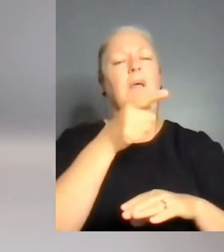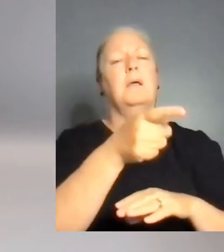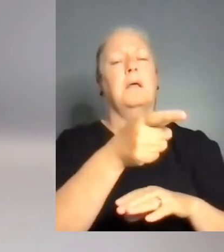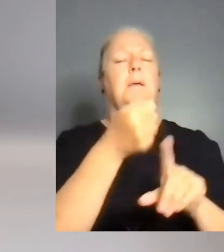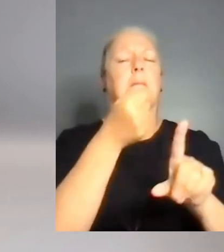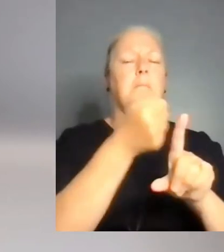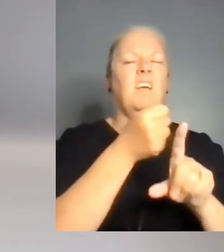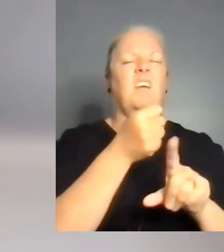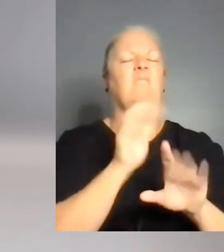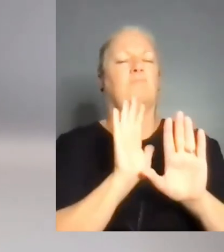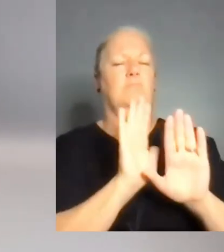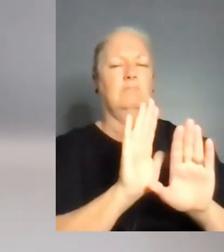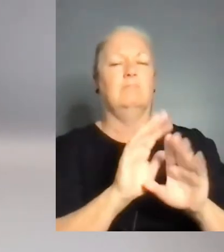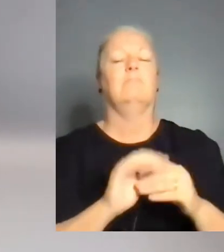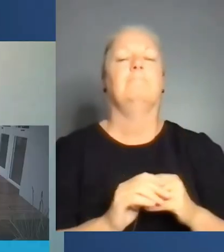Thank you.